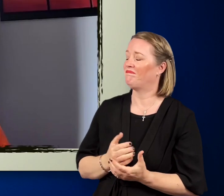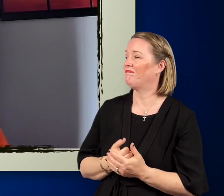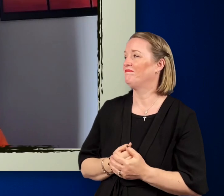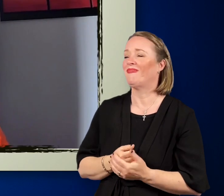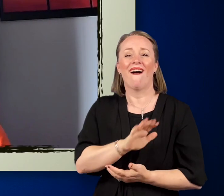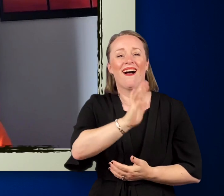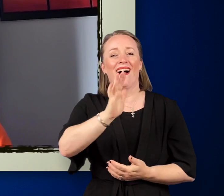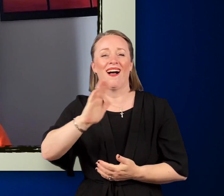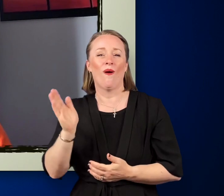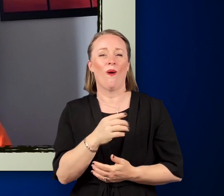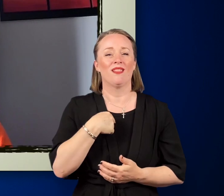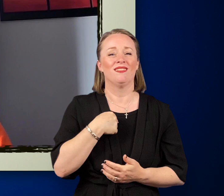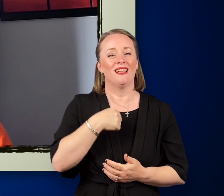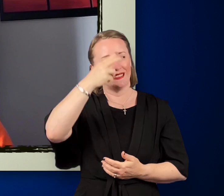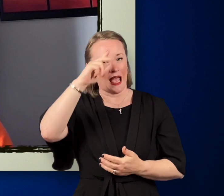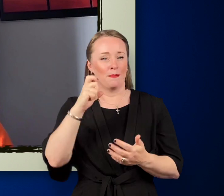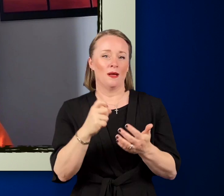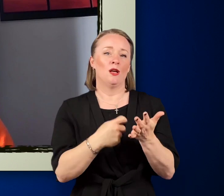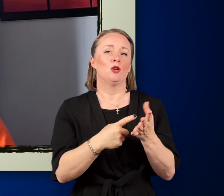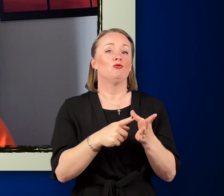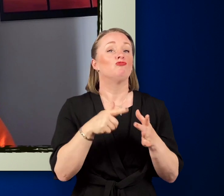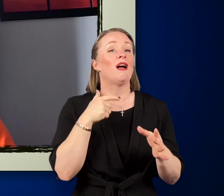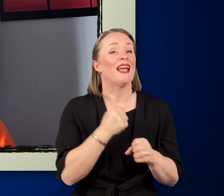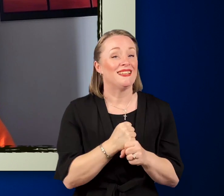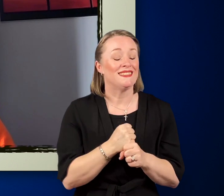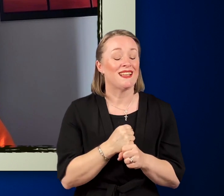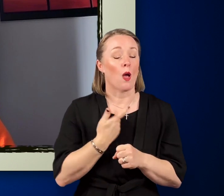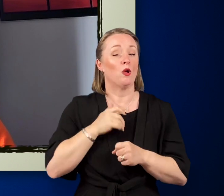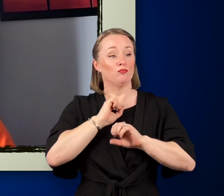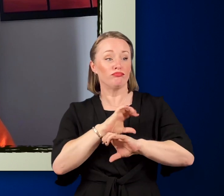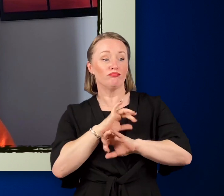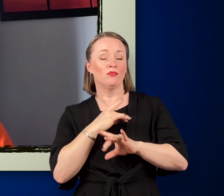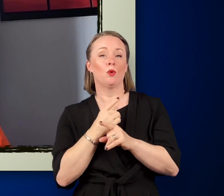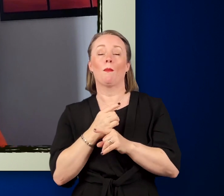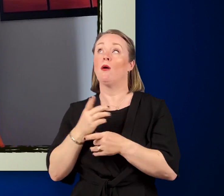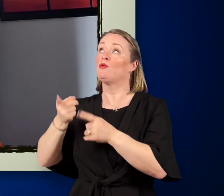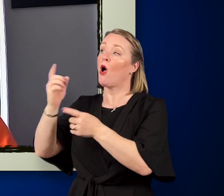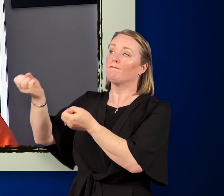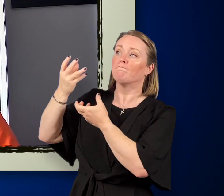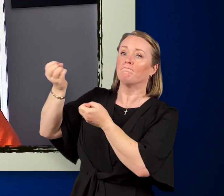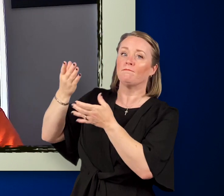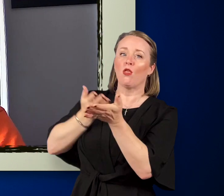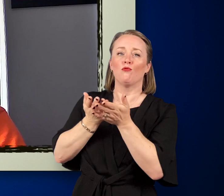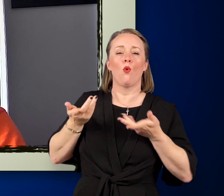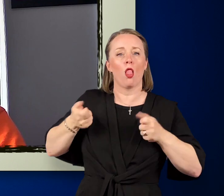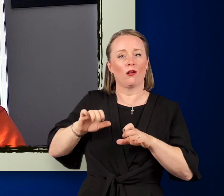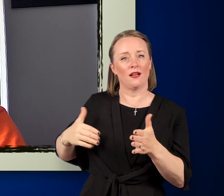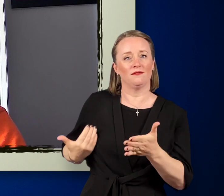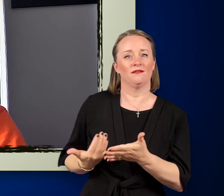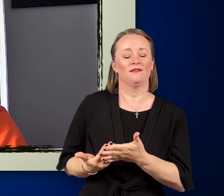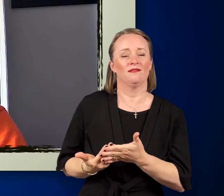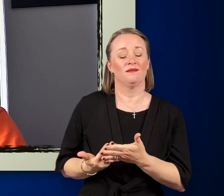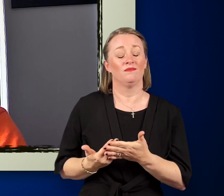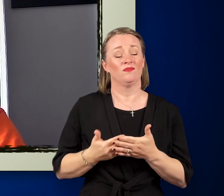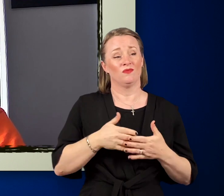Hey everybody, I'm Craig and I'd like to share a testimony about what God has been saying to me during lockdown. At the beginning of lockdown, I had